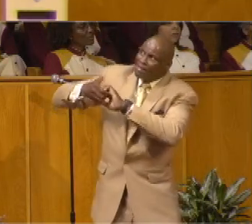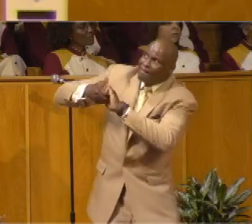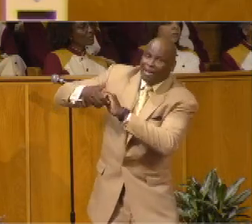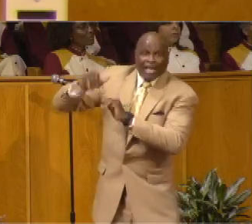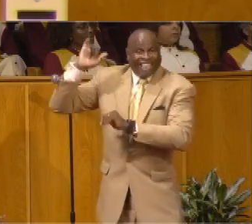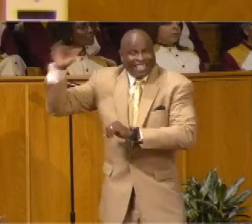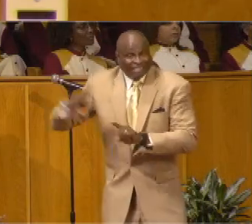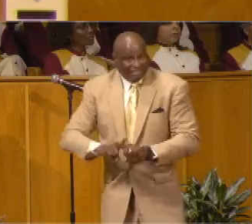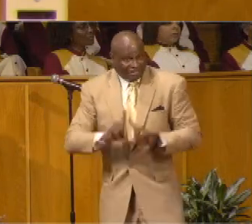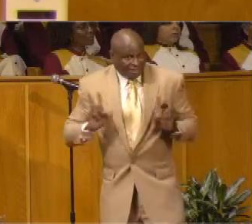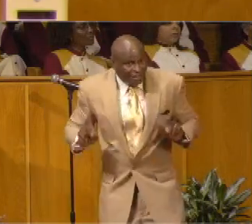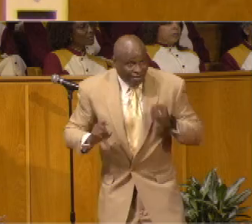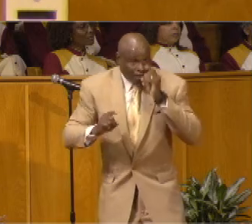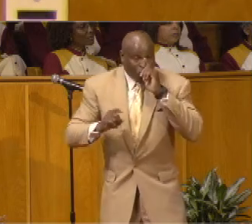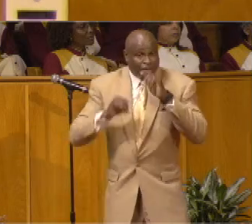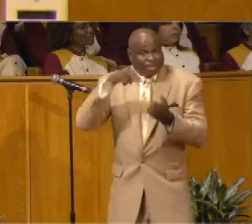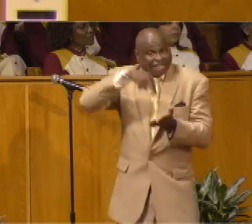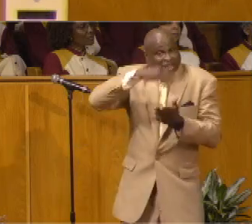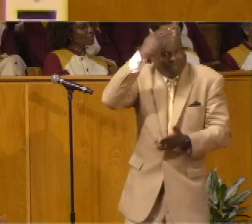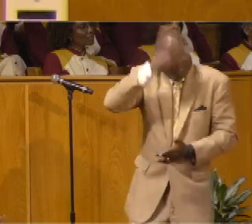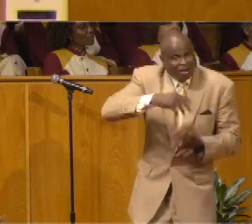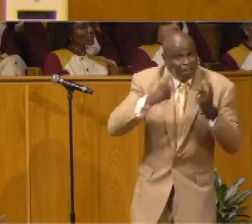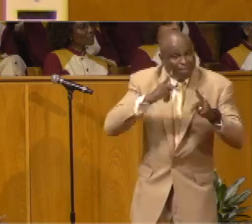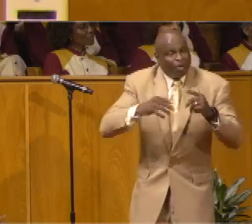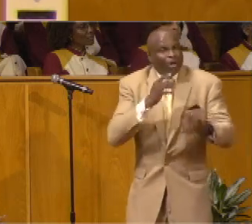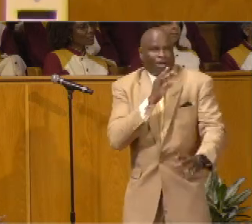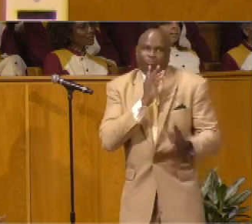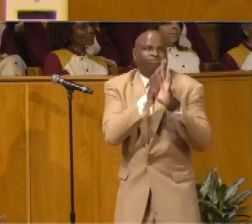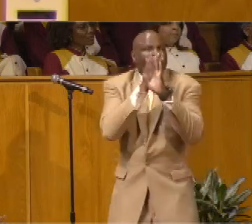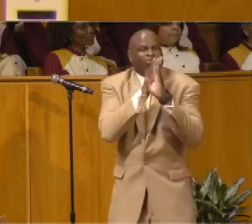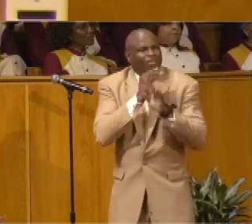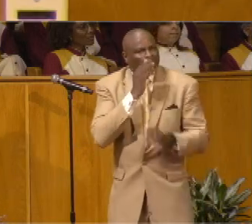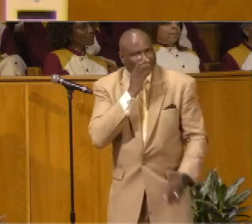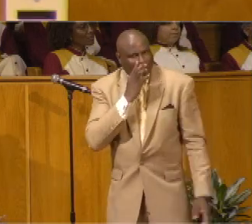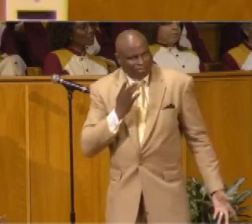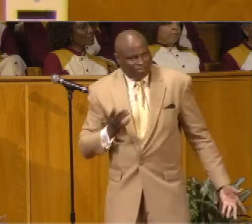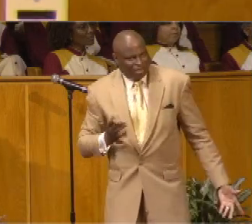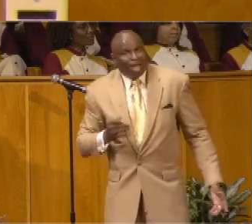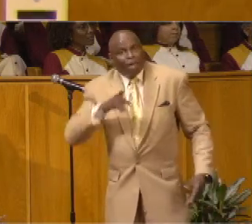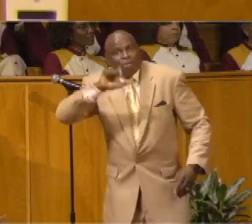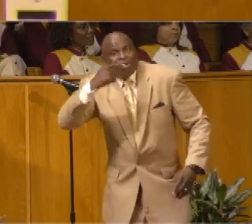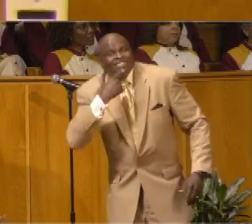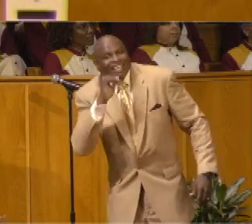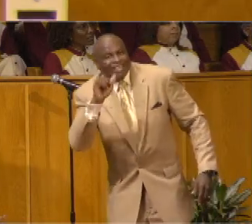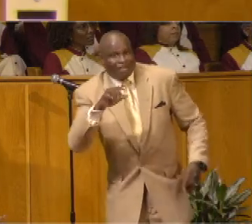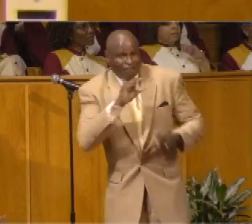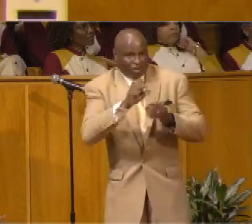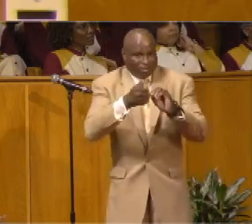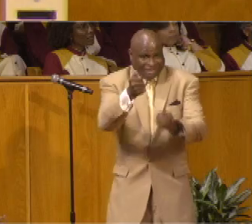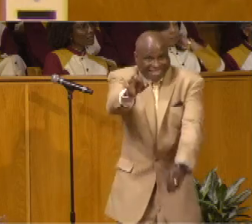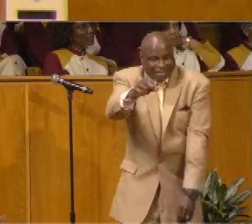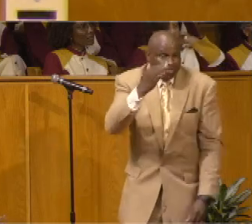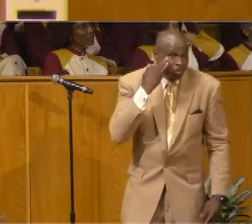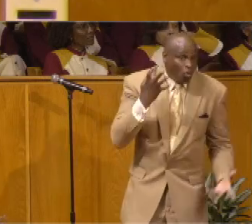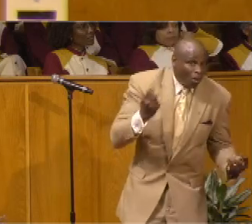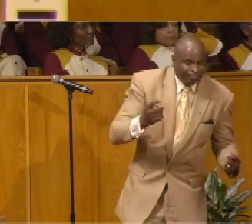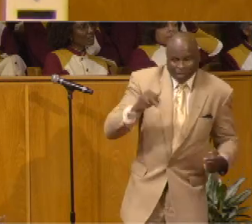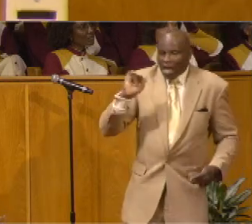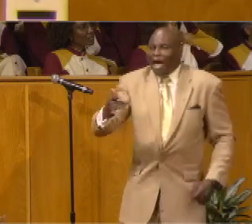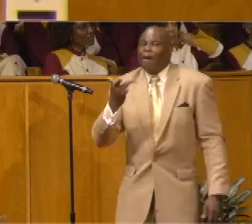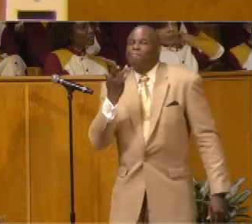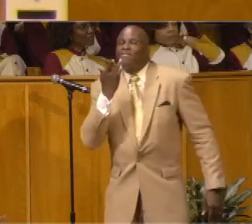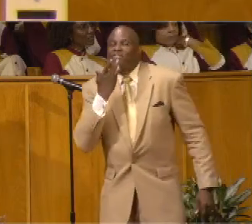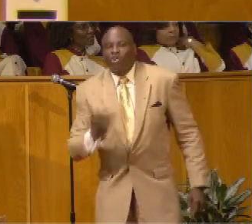It's another when you're standing in front of people. And Paul says this in verse 19. He said, you know what? I would